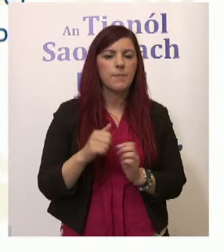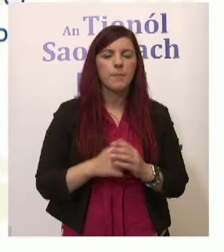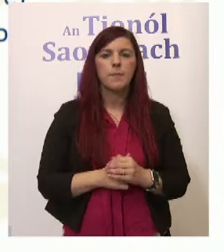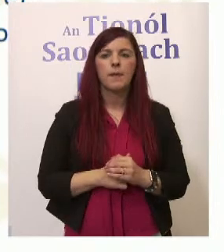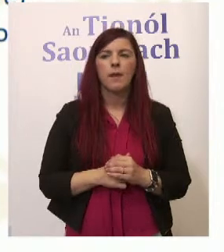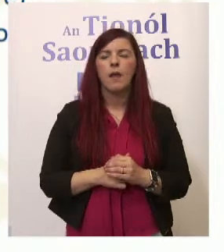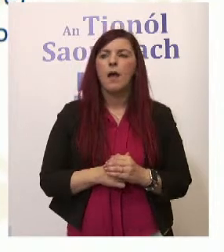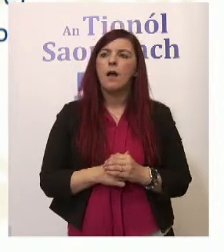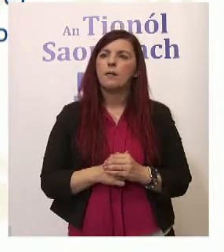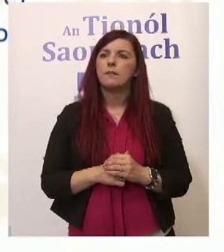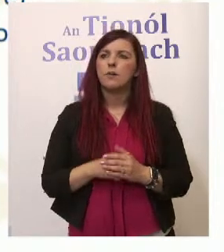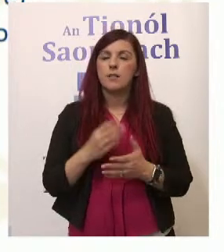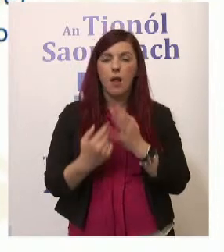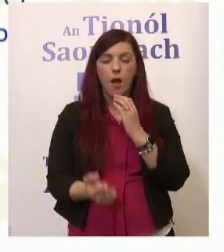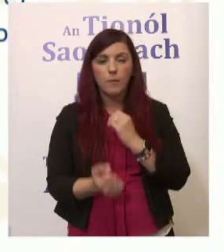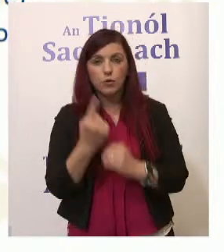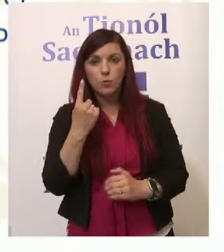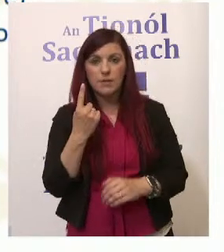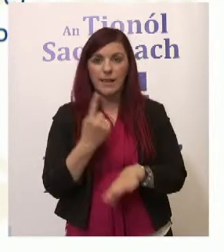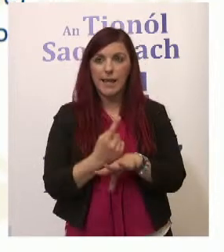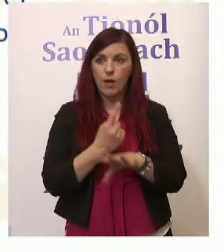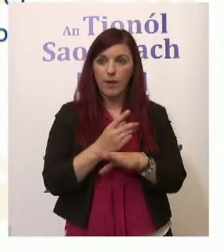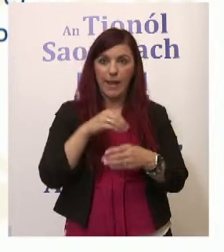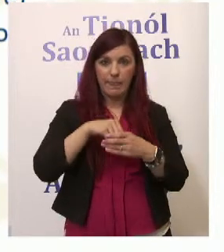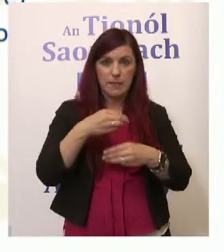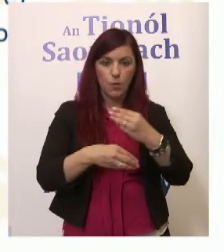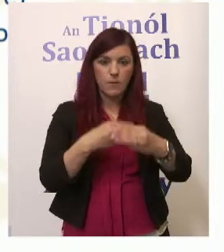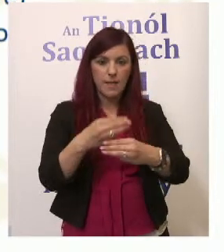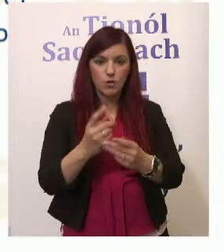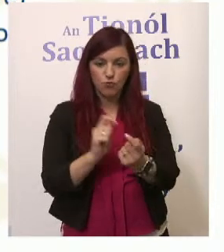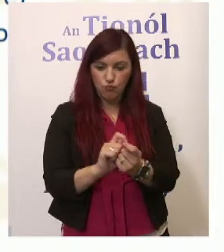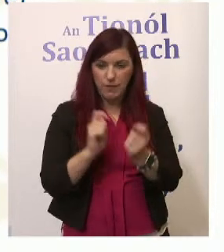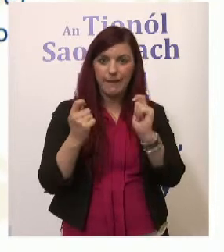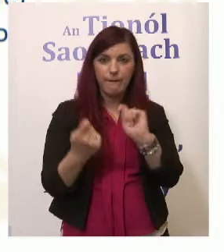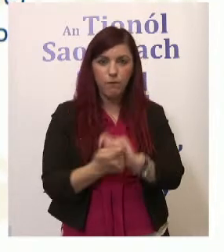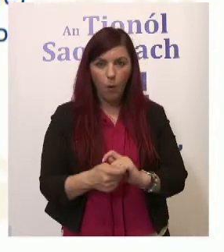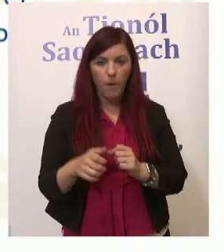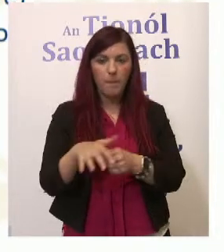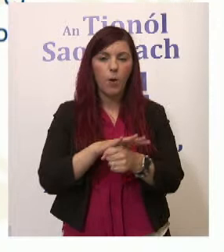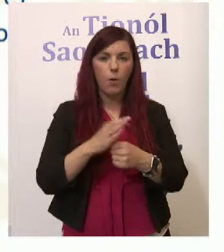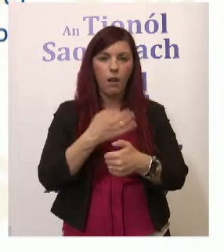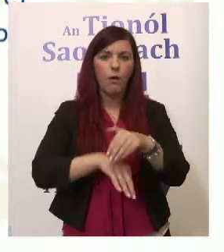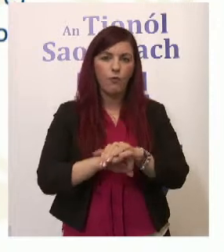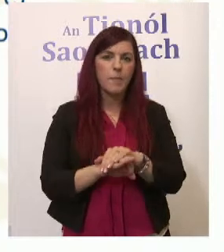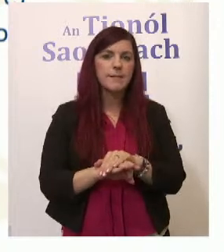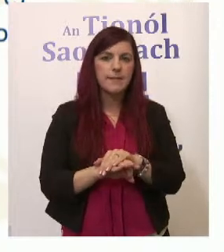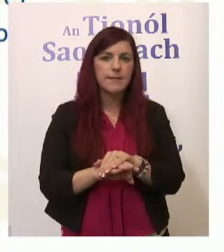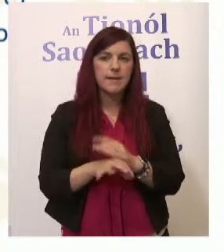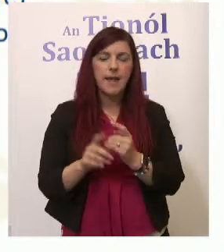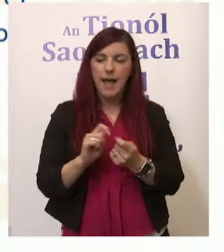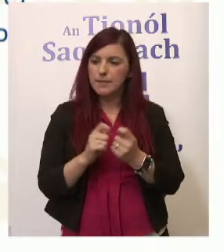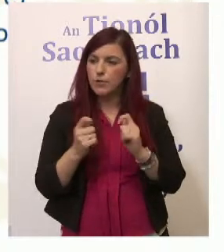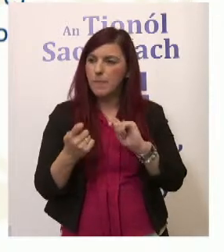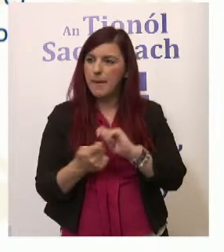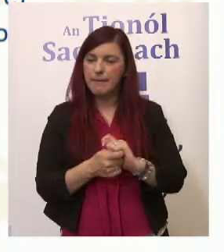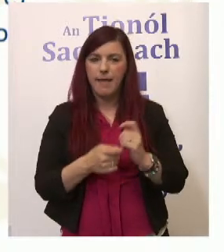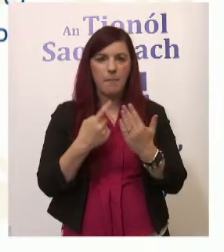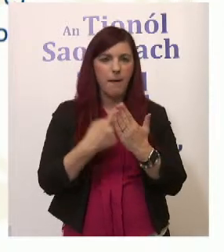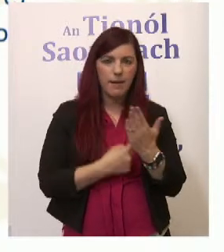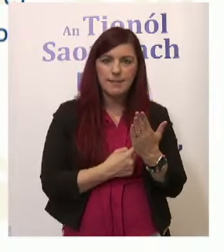is thought that there is an opportunity within this process to commence real local government and metropolitan government